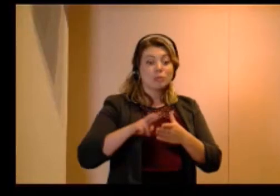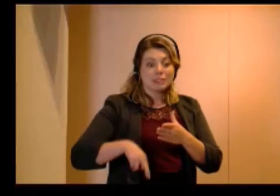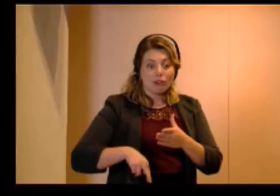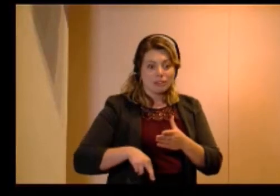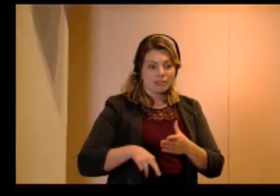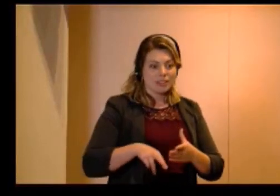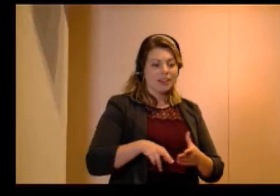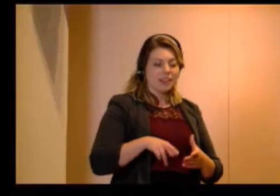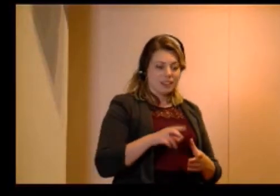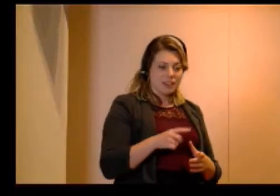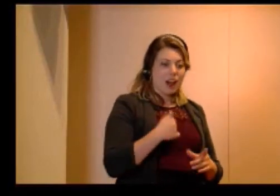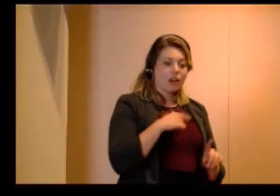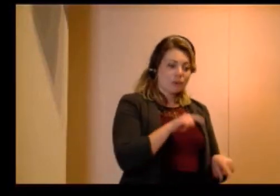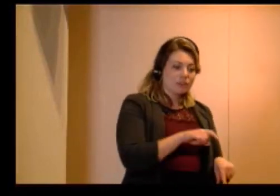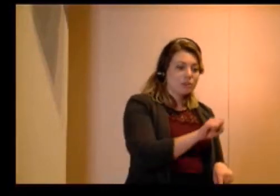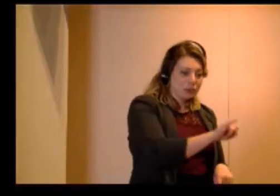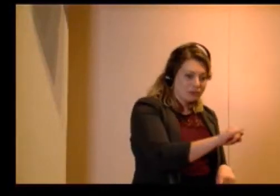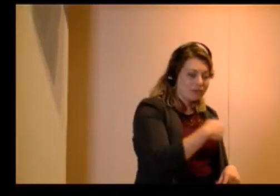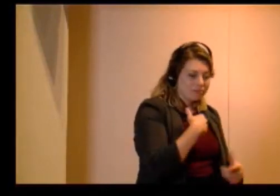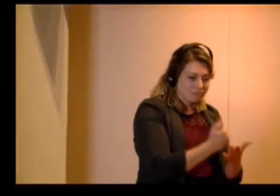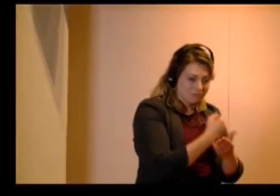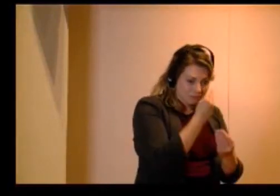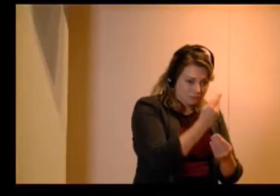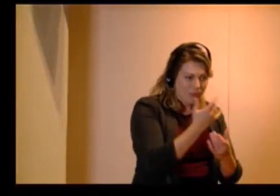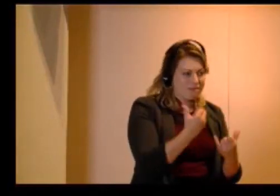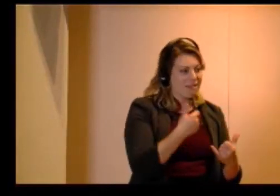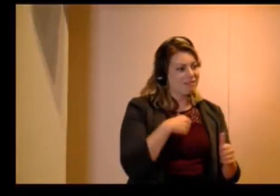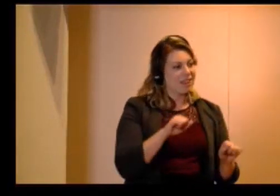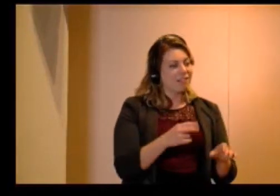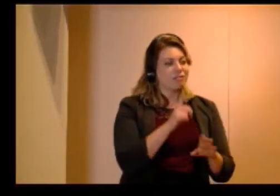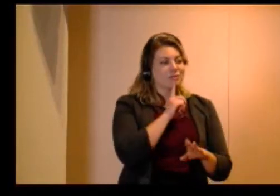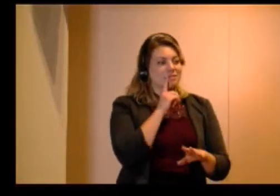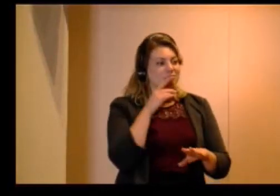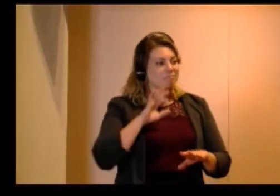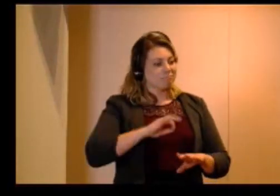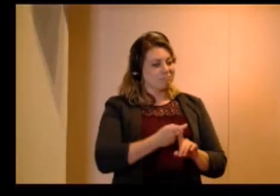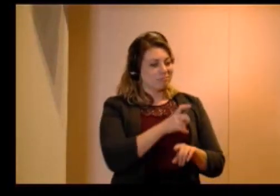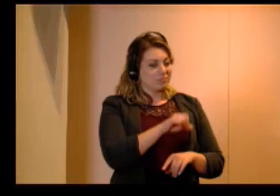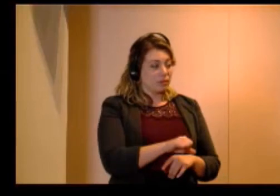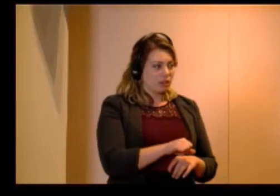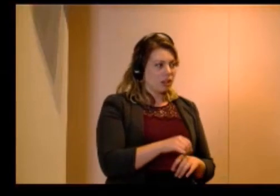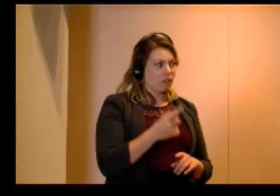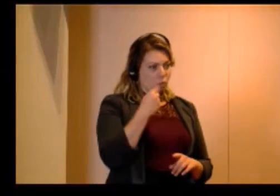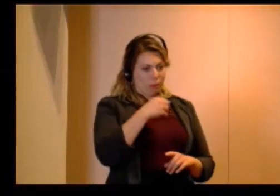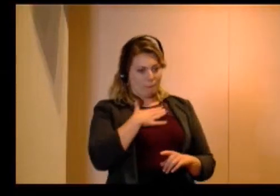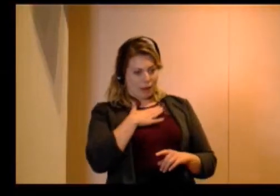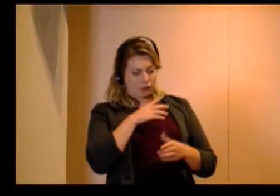that data. Now I can do something useful. Then somebody else will think, oh yeah, for my research,